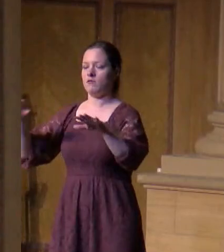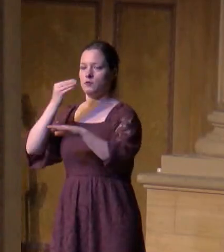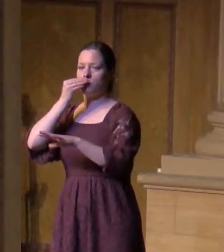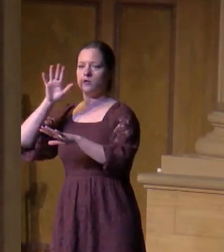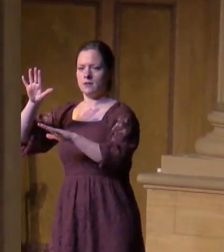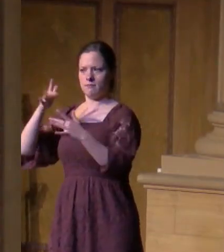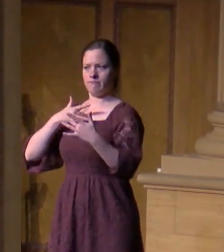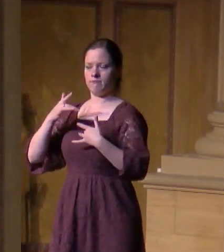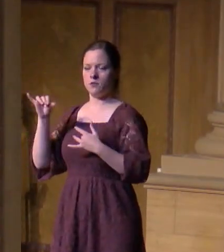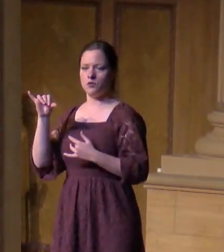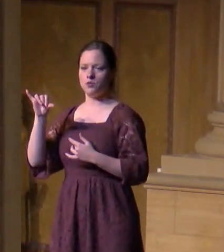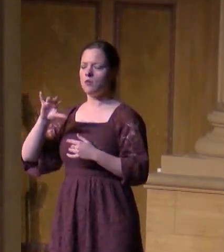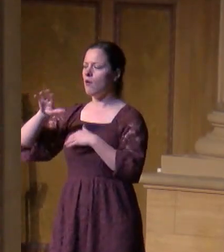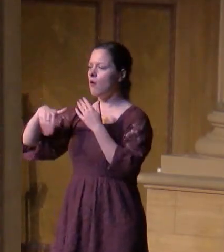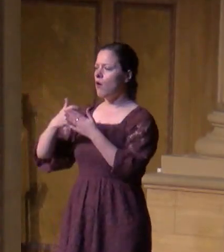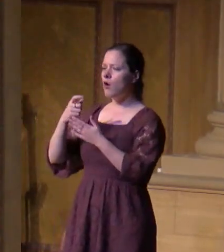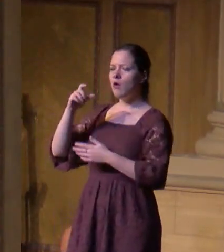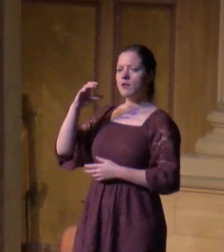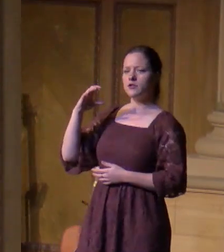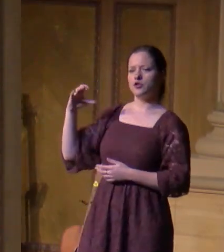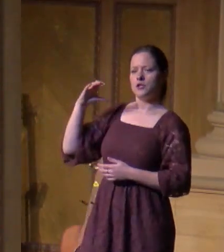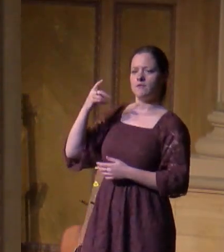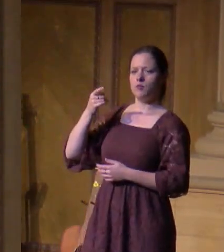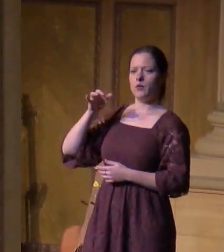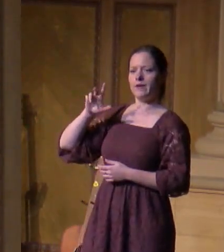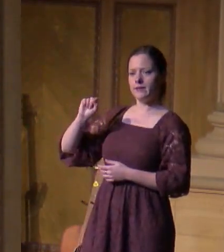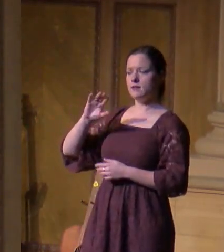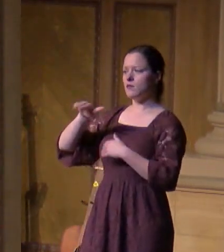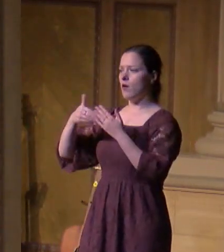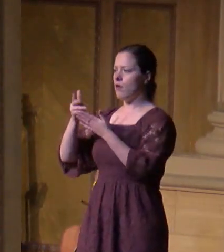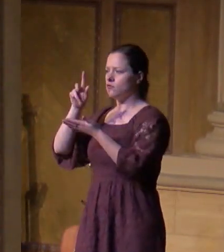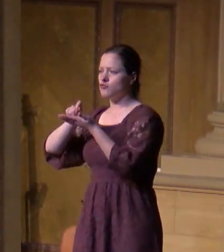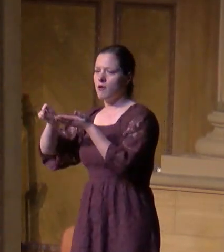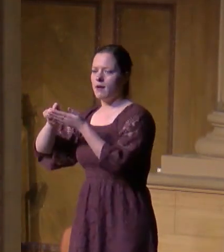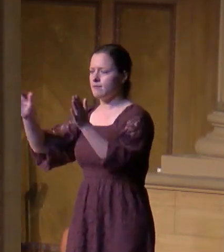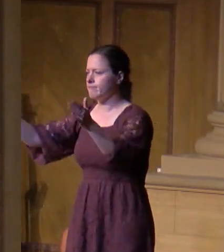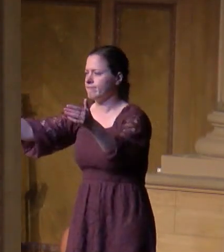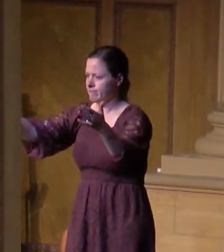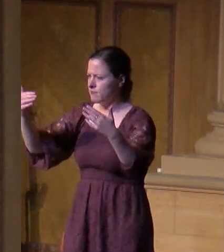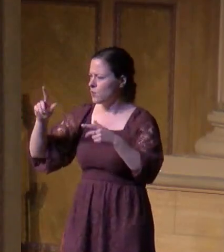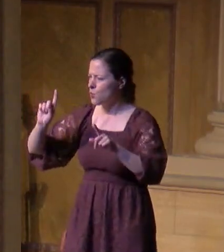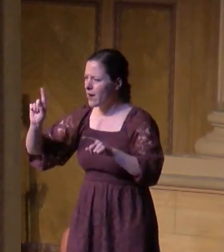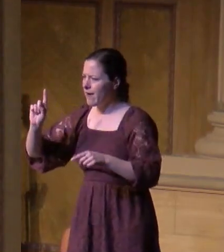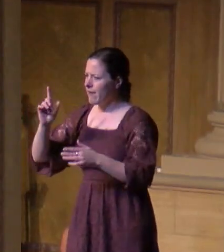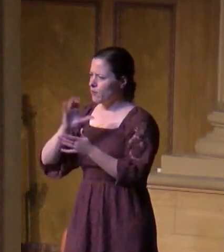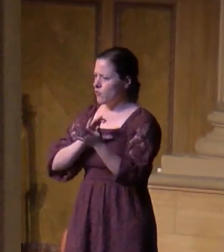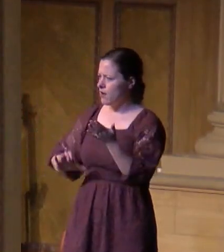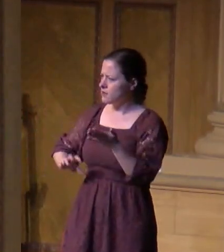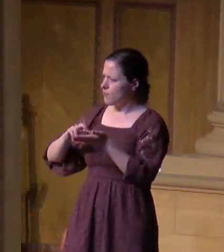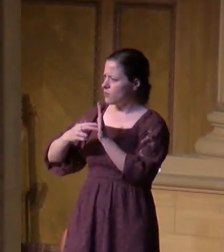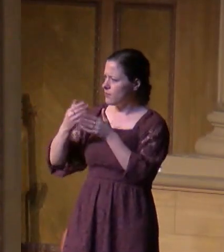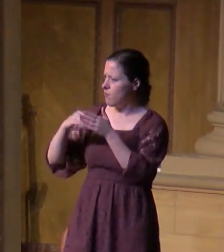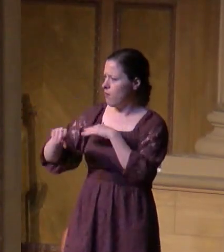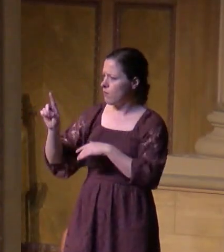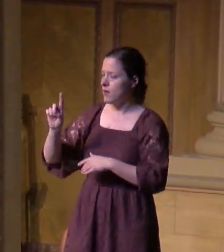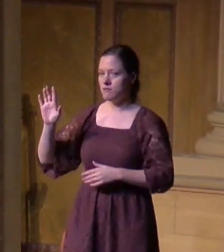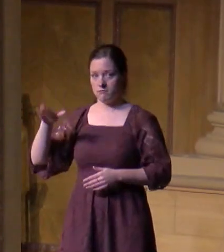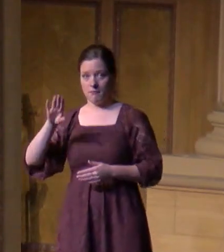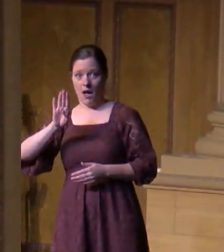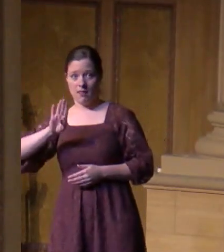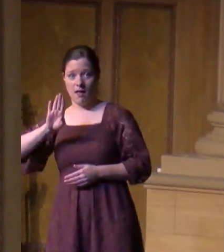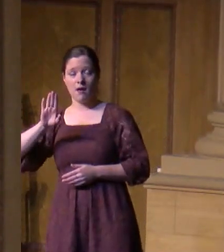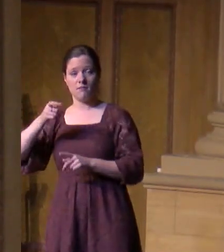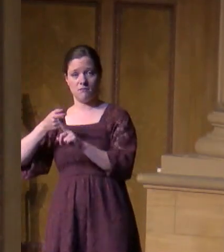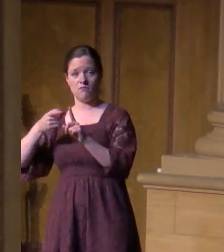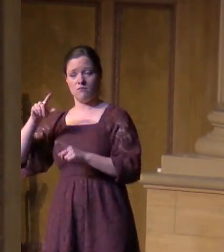all the chief priests and the scribes of the people he inquired of them where the Christ was to be born they told him in Bethlehem of Judea